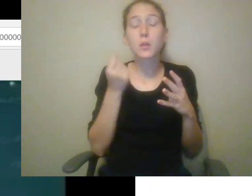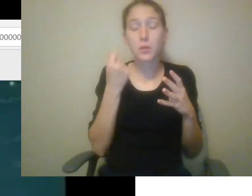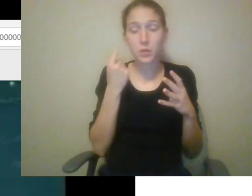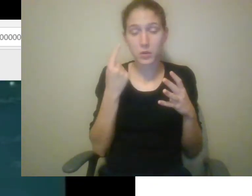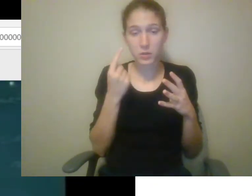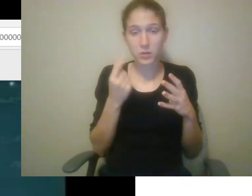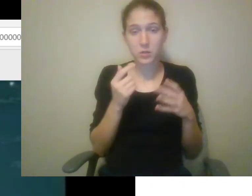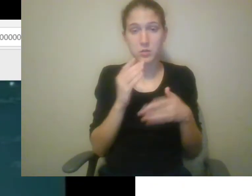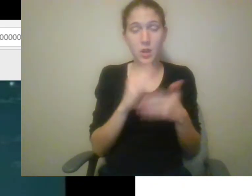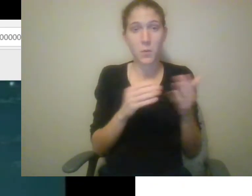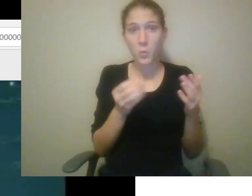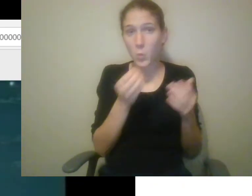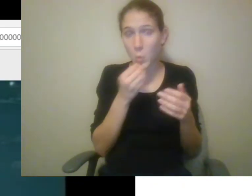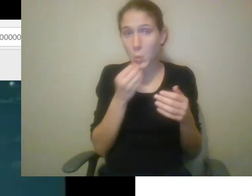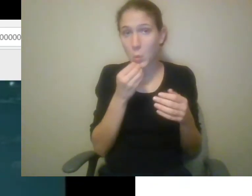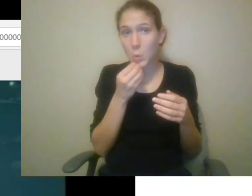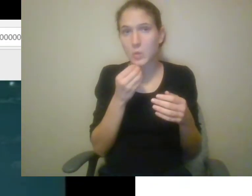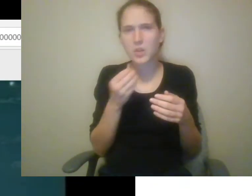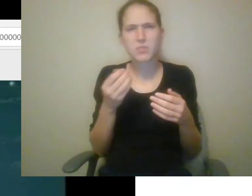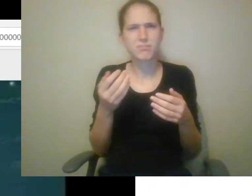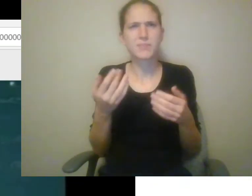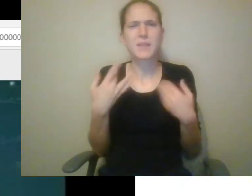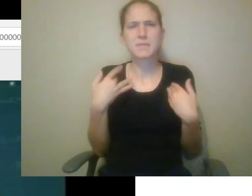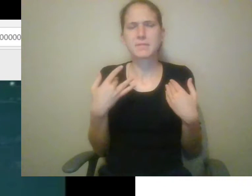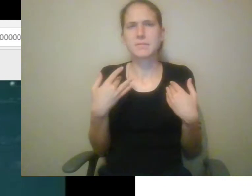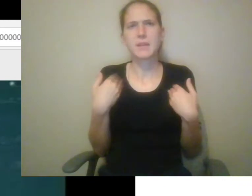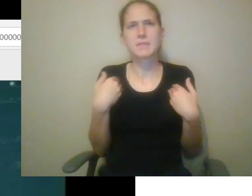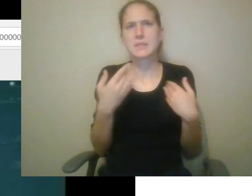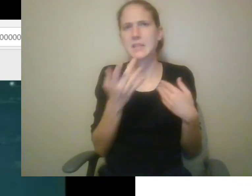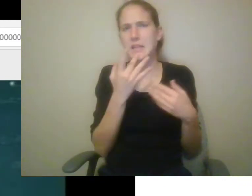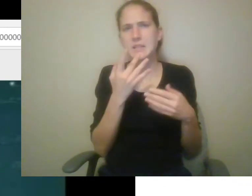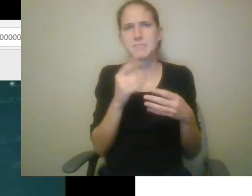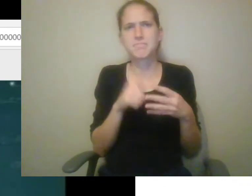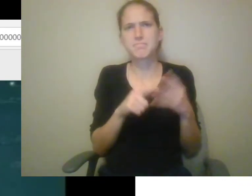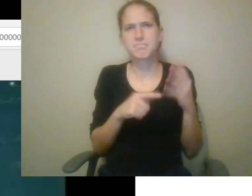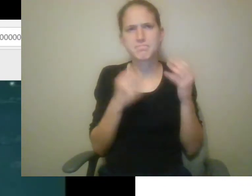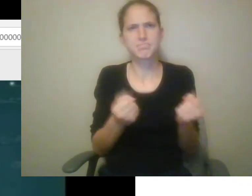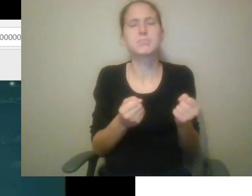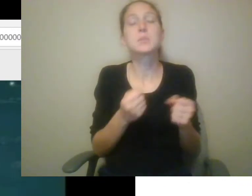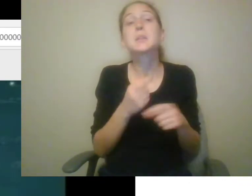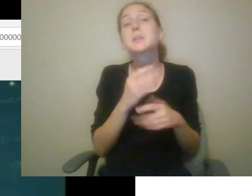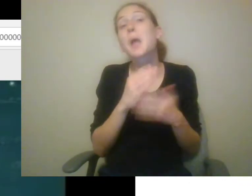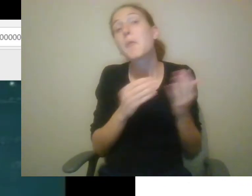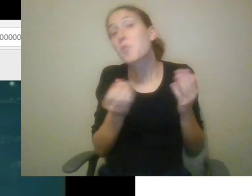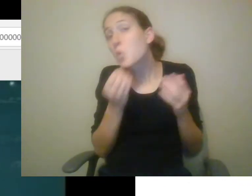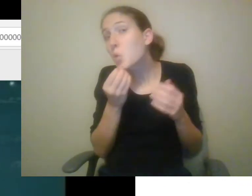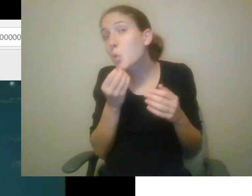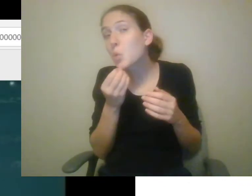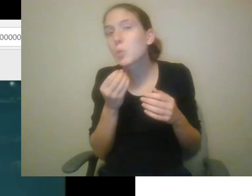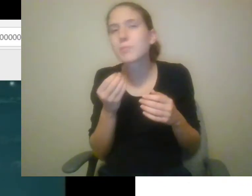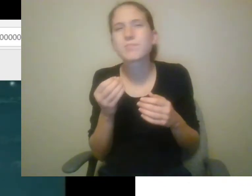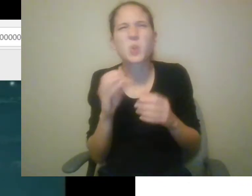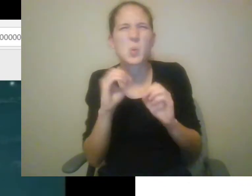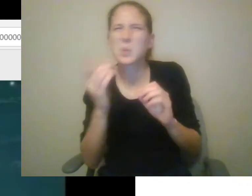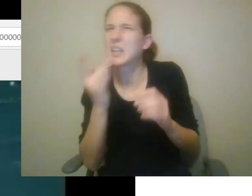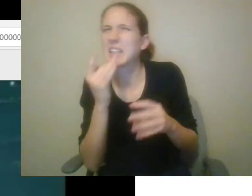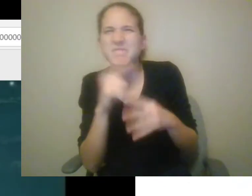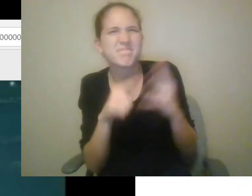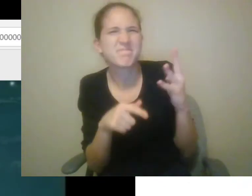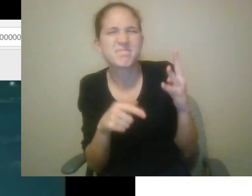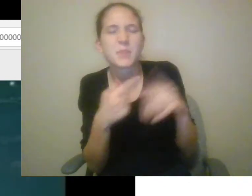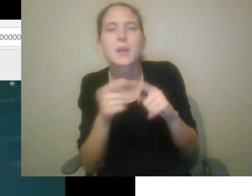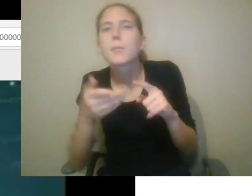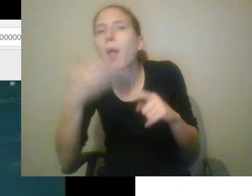I'm saying in certain foods, and onion and apple happens to be one that works really neat. You can't really tell the difference because they don't set off any of